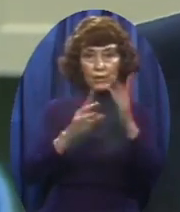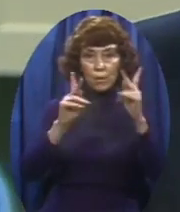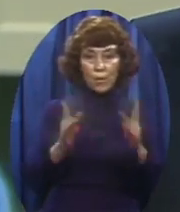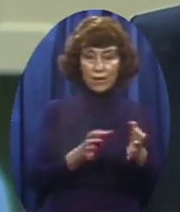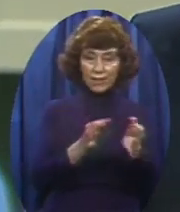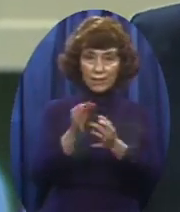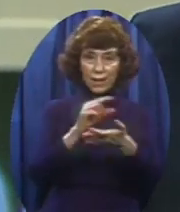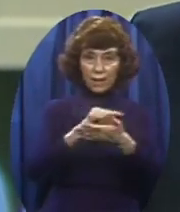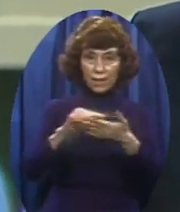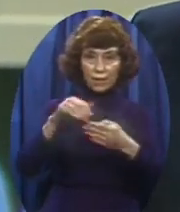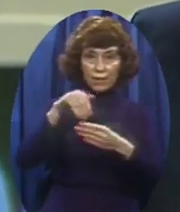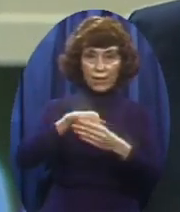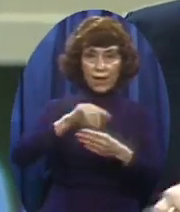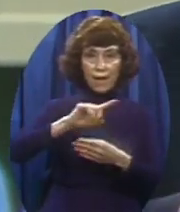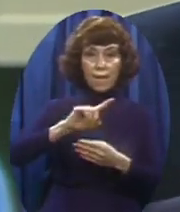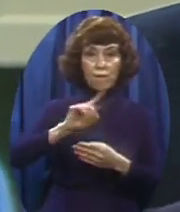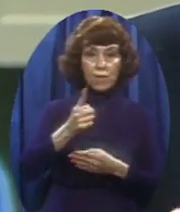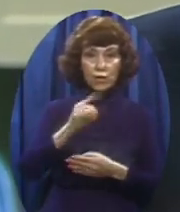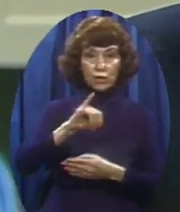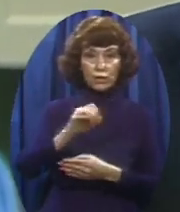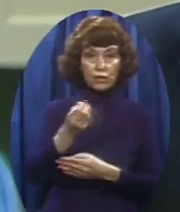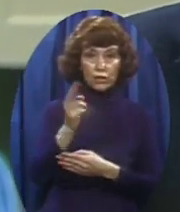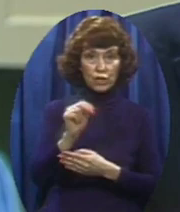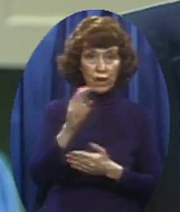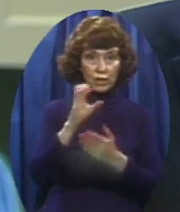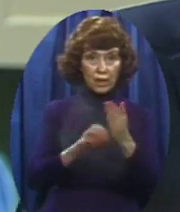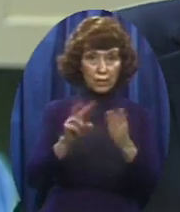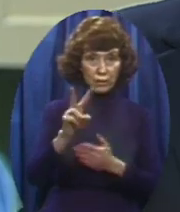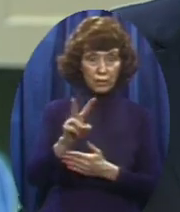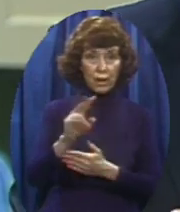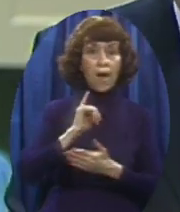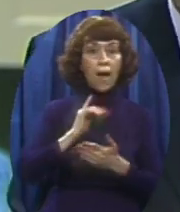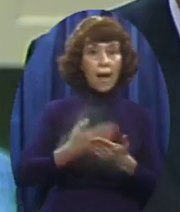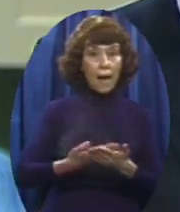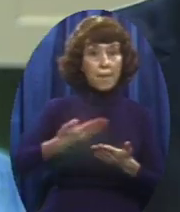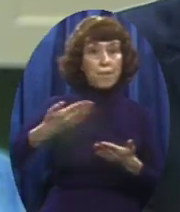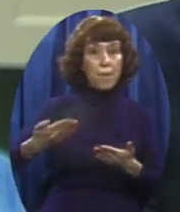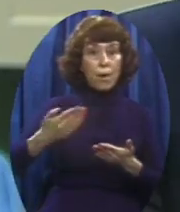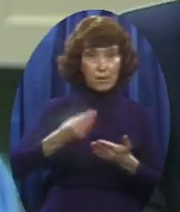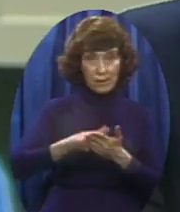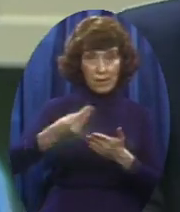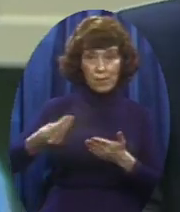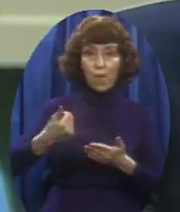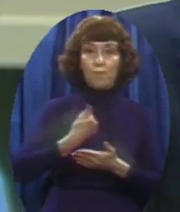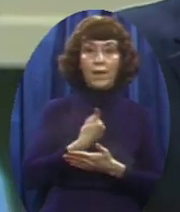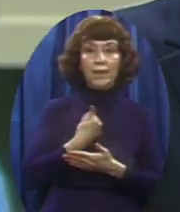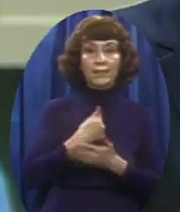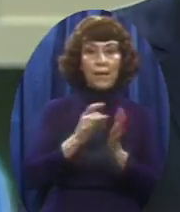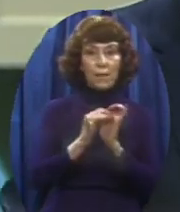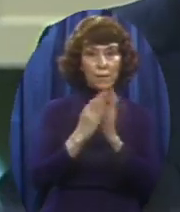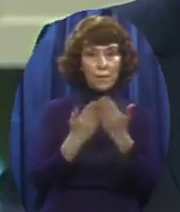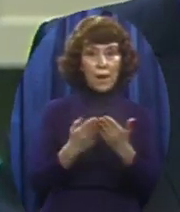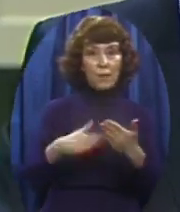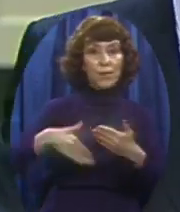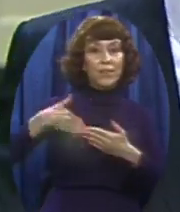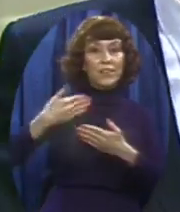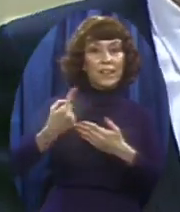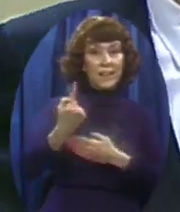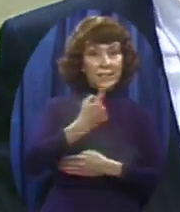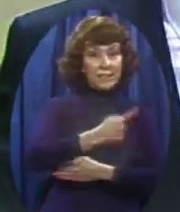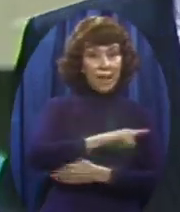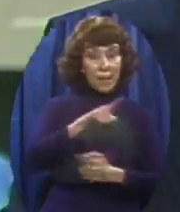2. You know, I purchased my first Bible the next day. My pastor recommended that I purchase a King James